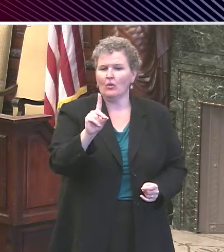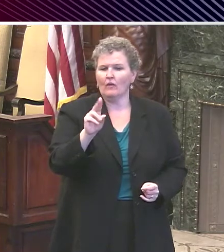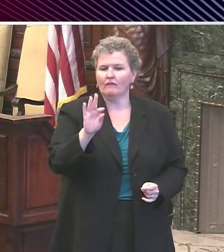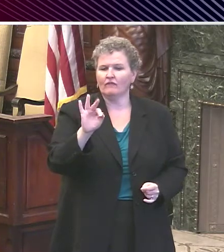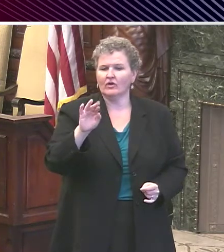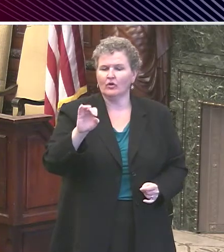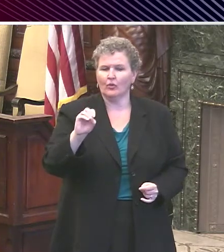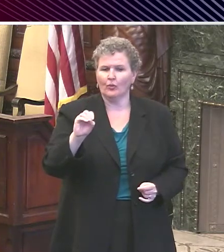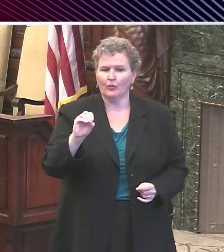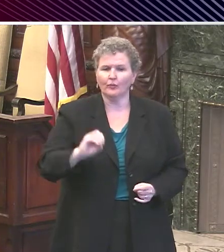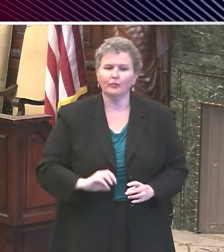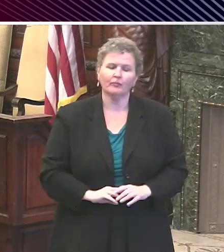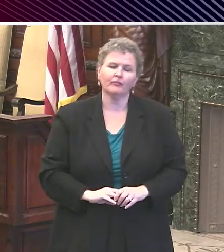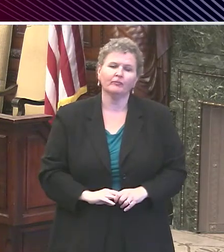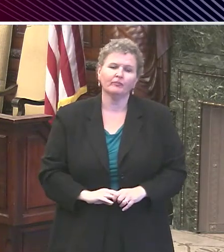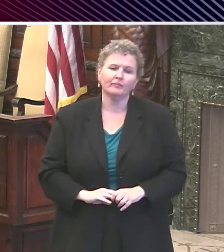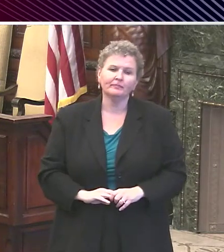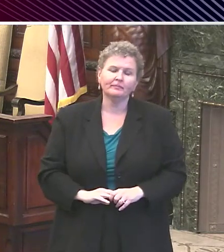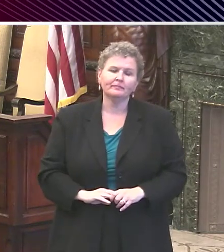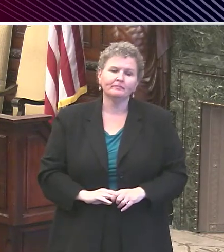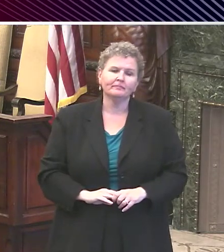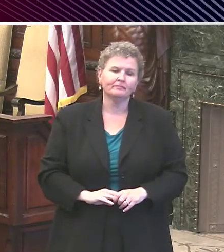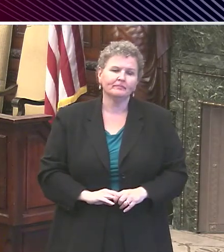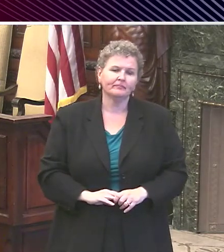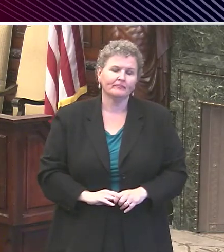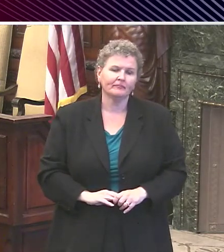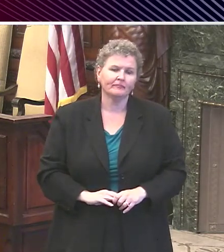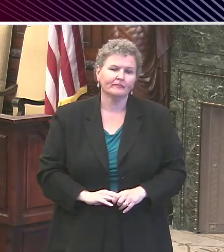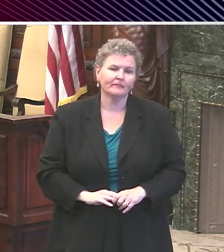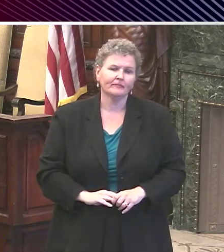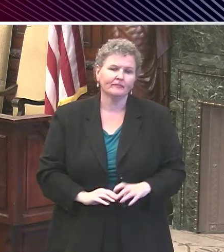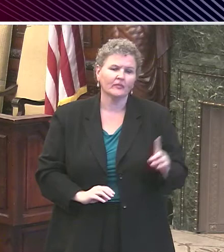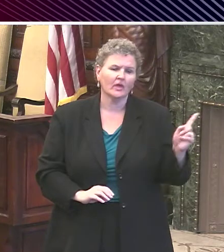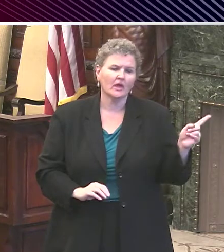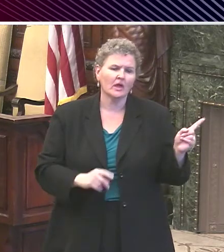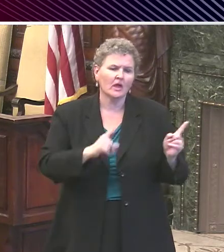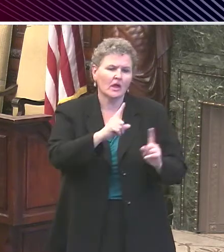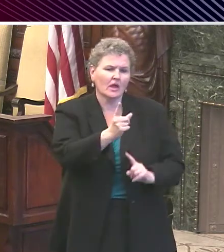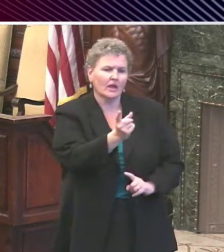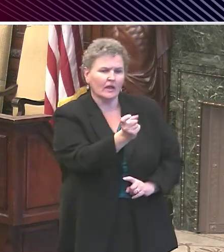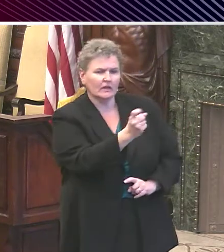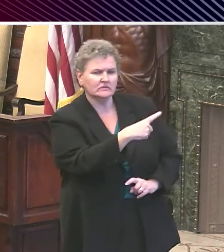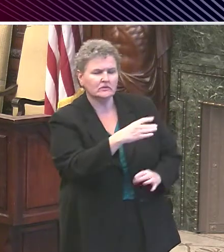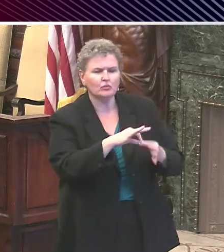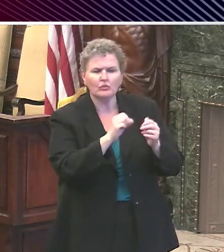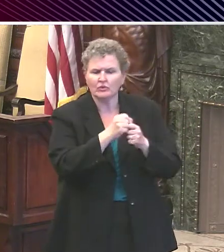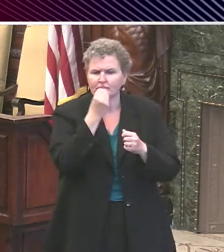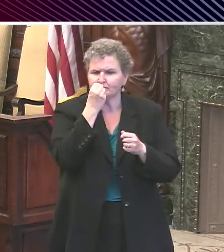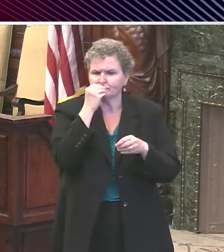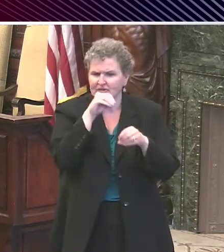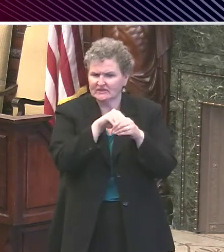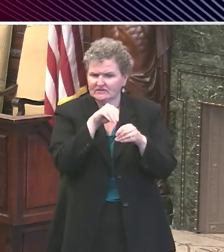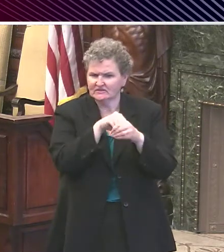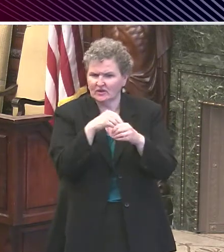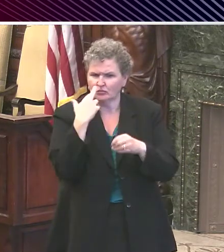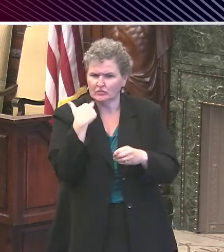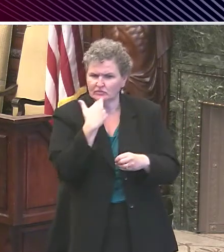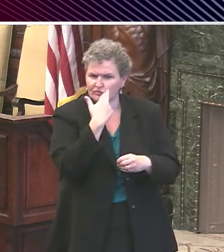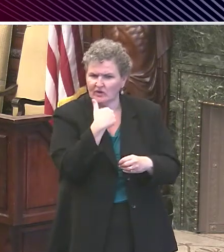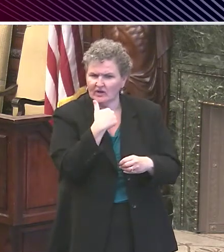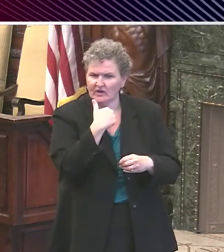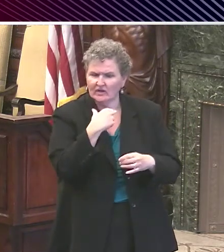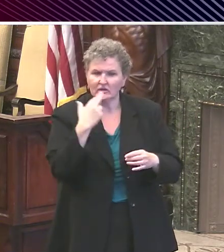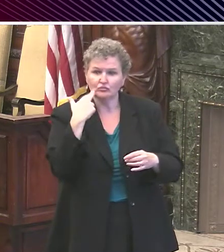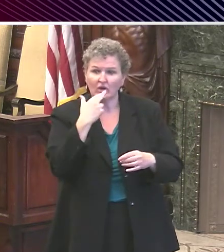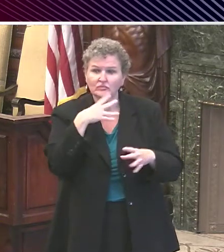Myself. All right. So maybe just on the topic of indoor dining, what's the administration's message, I guess, to restaurant owners who are probably making